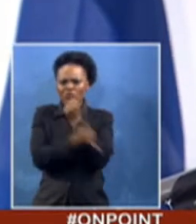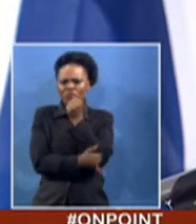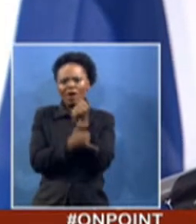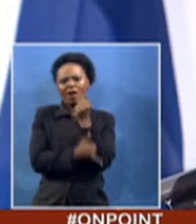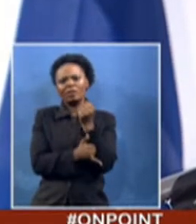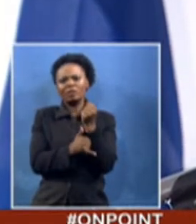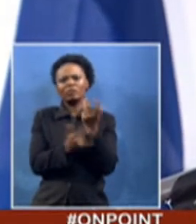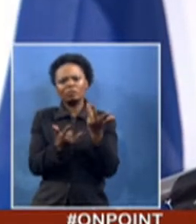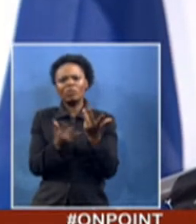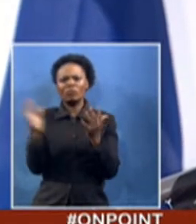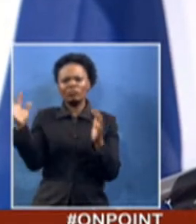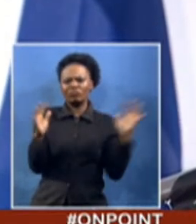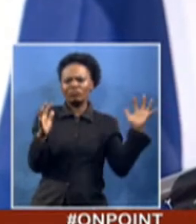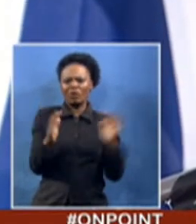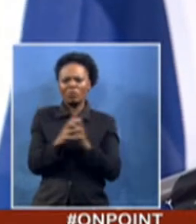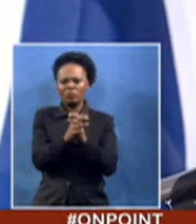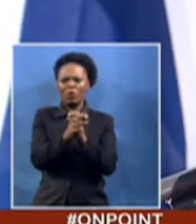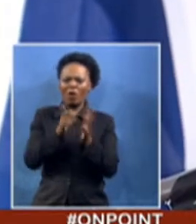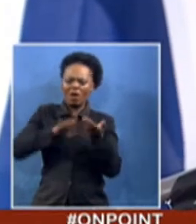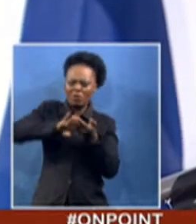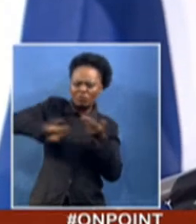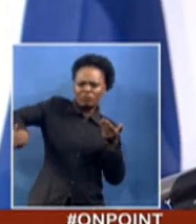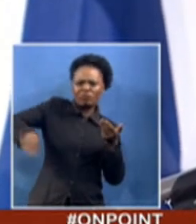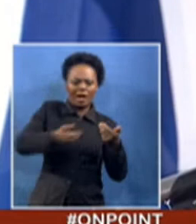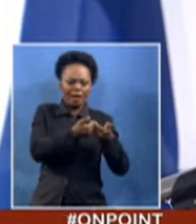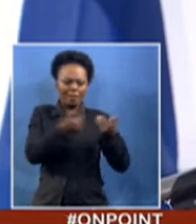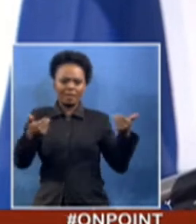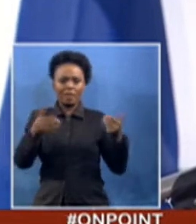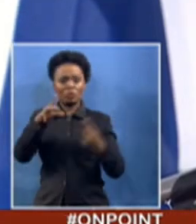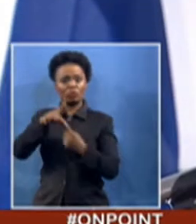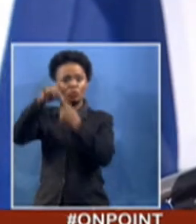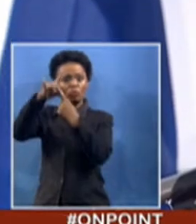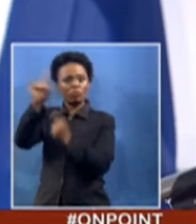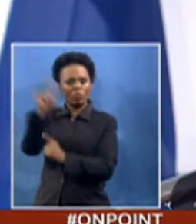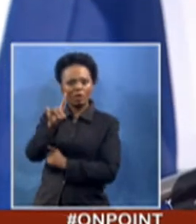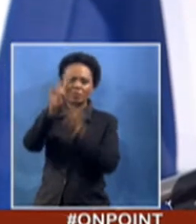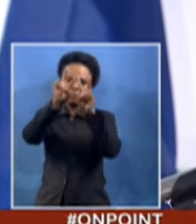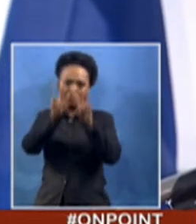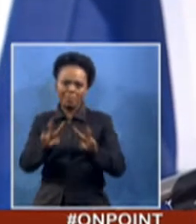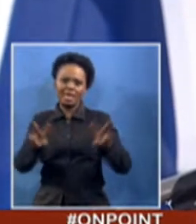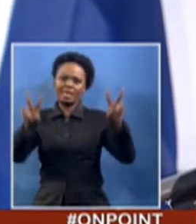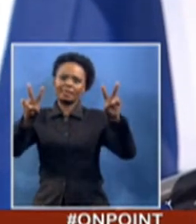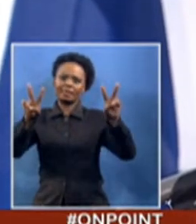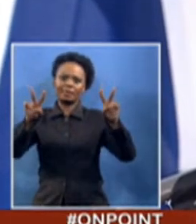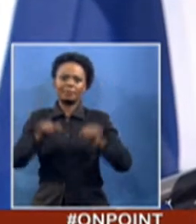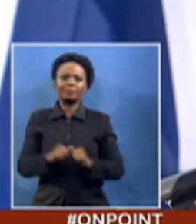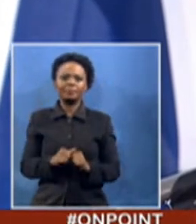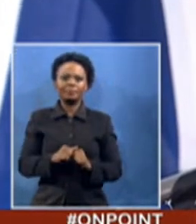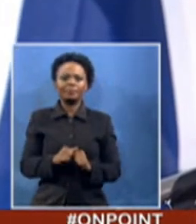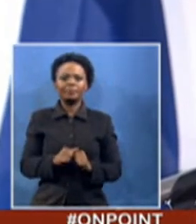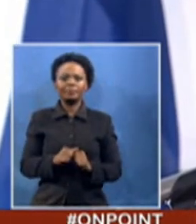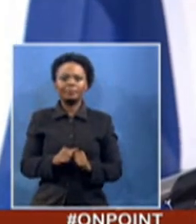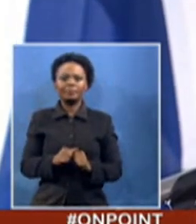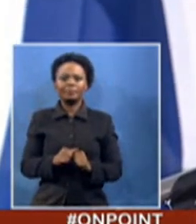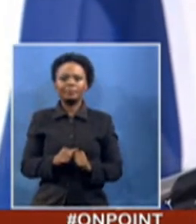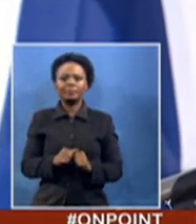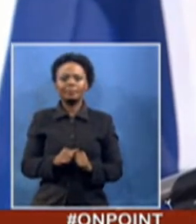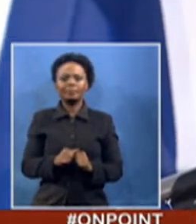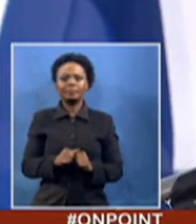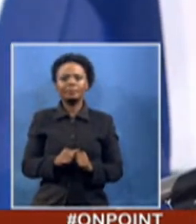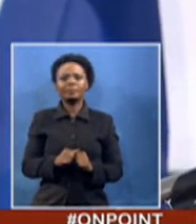apartheid, and we chose the path of peace. After 27 years, we are